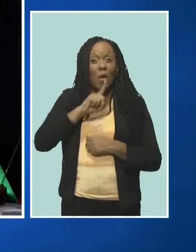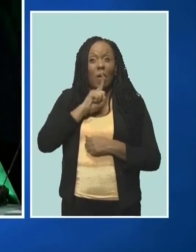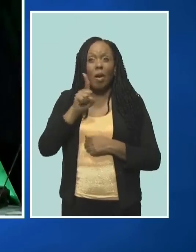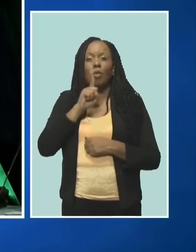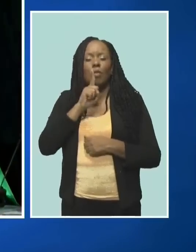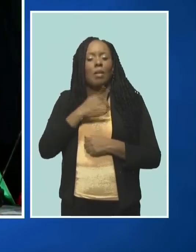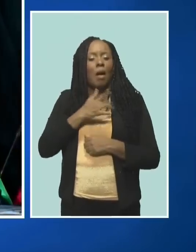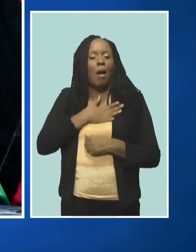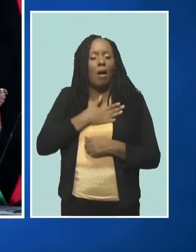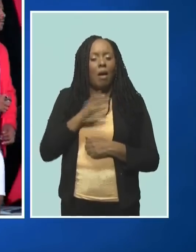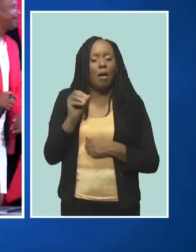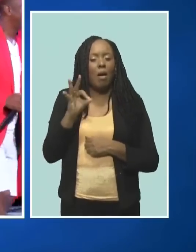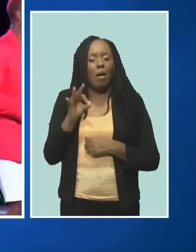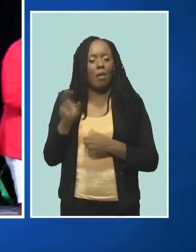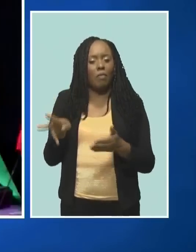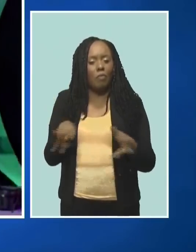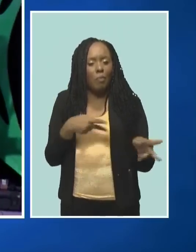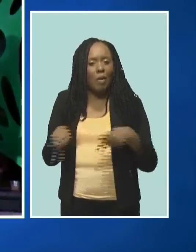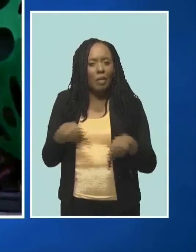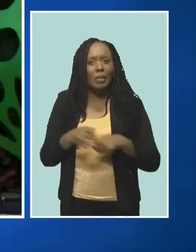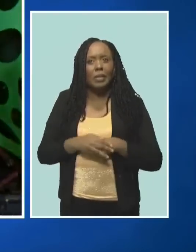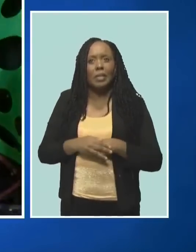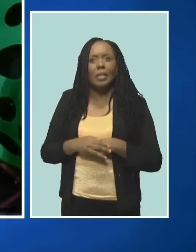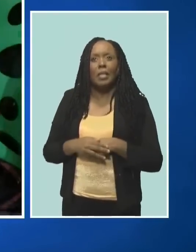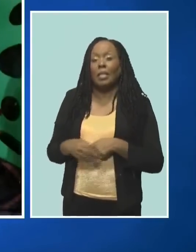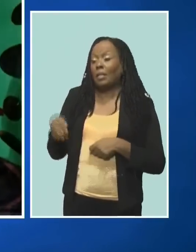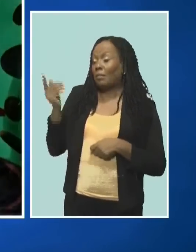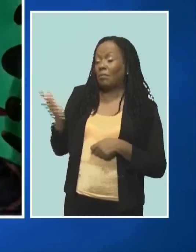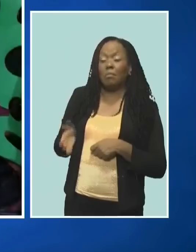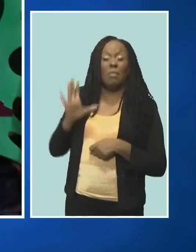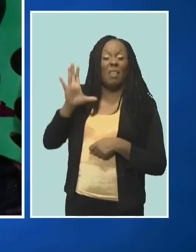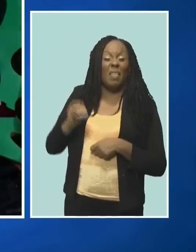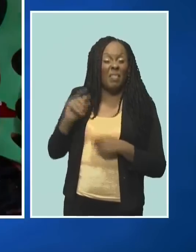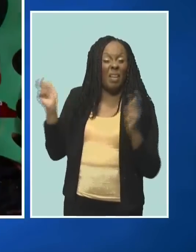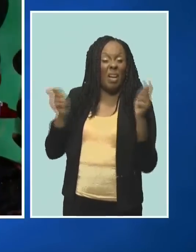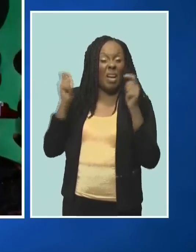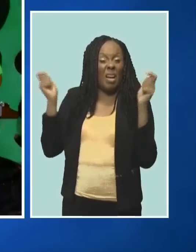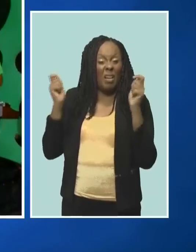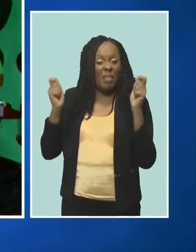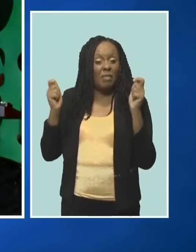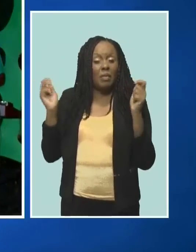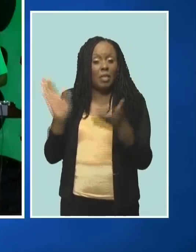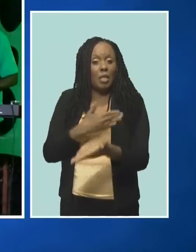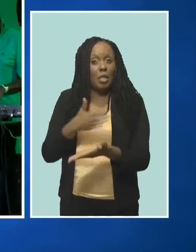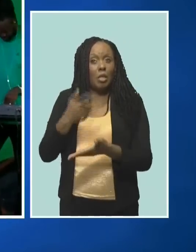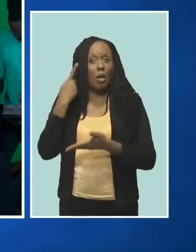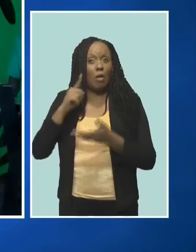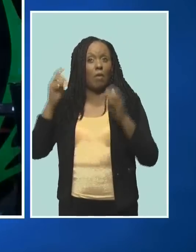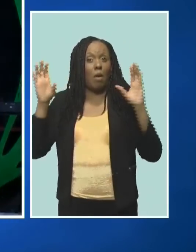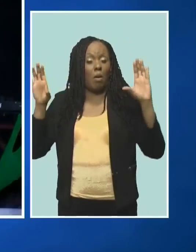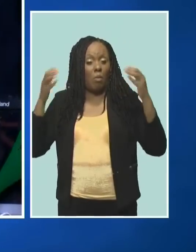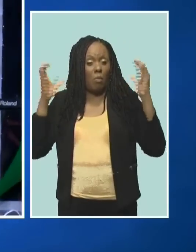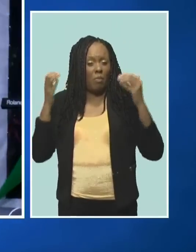And Barry's Sousey remix for the 50th anniversary of Crop Over was also well received.